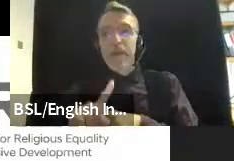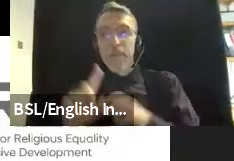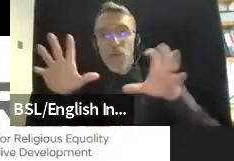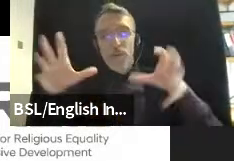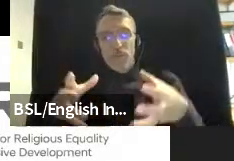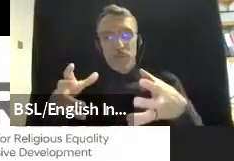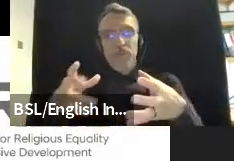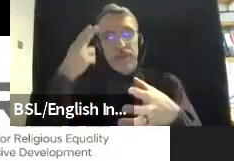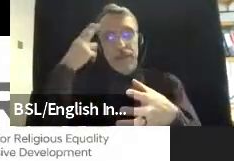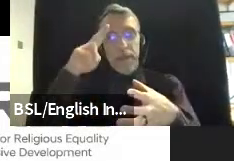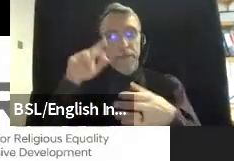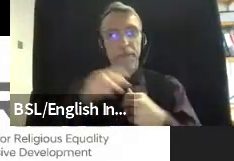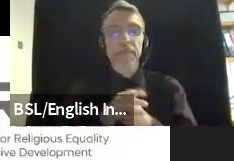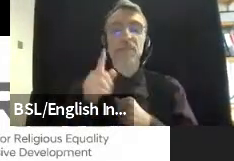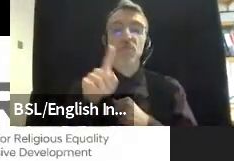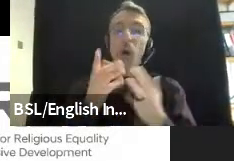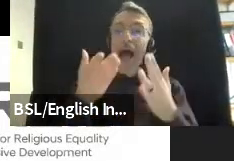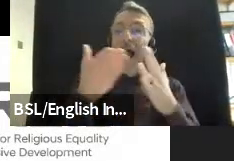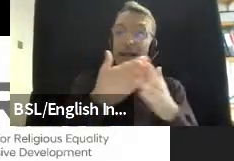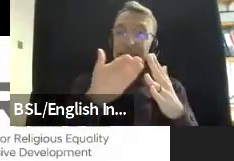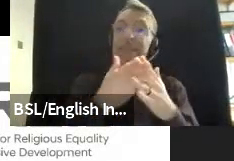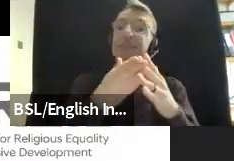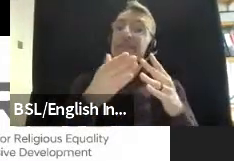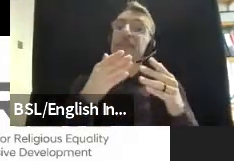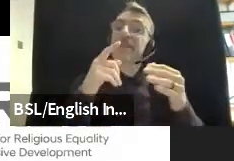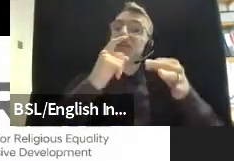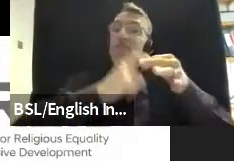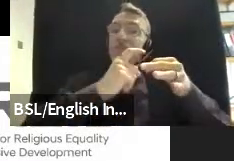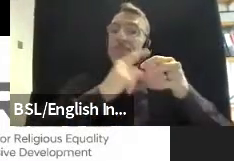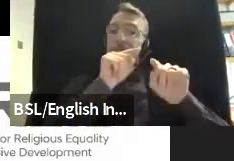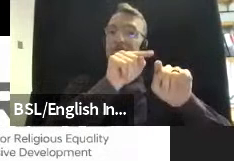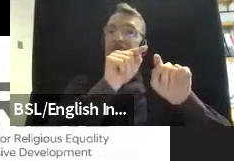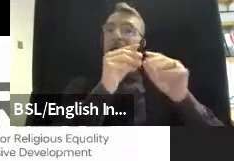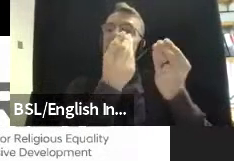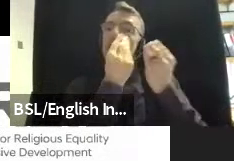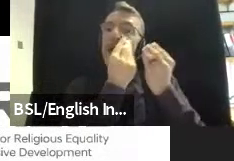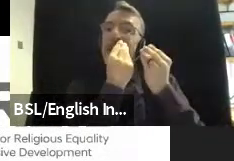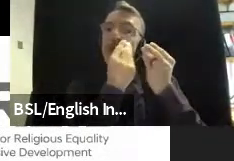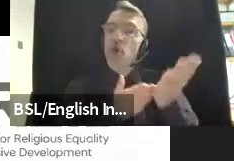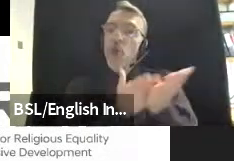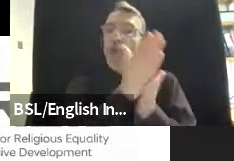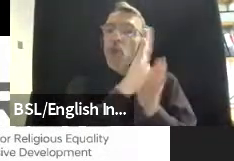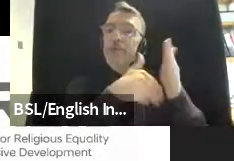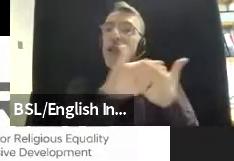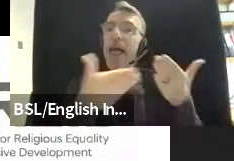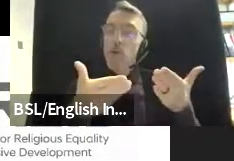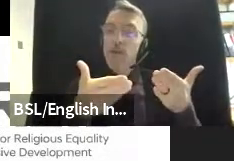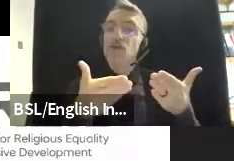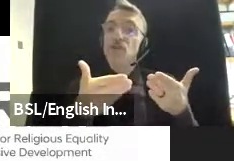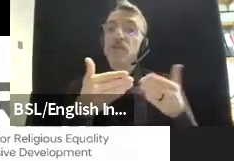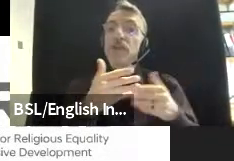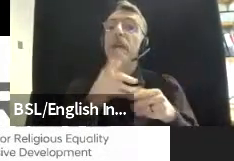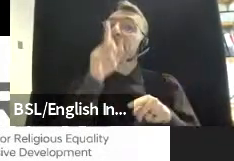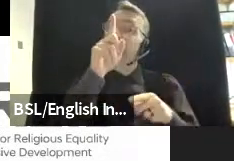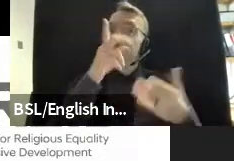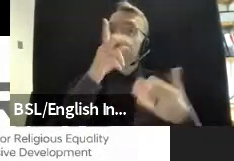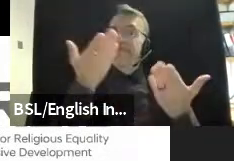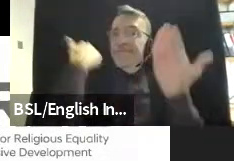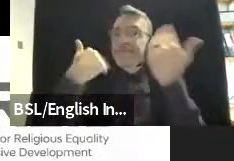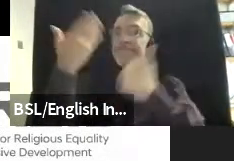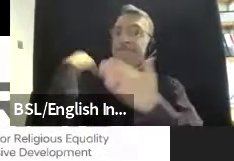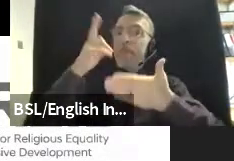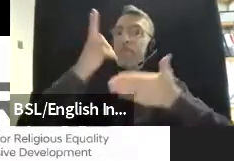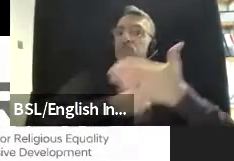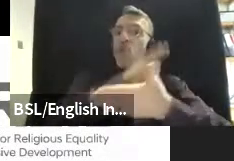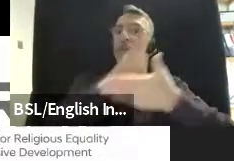There is a deprived access to quality education and sign language. And the sign language was prohibited for a long